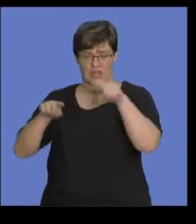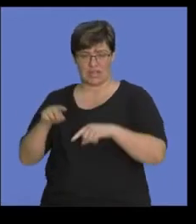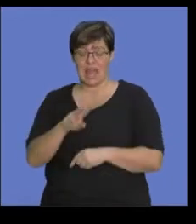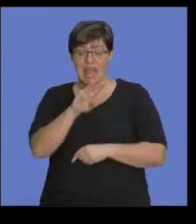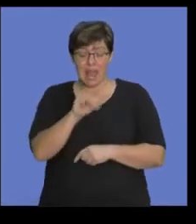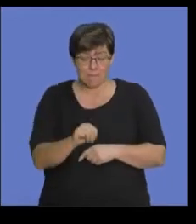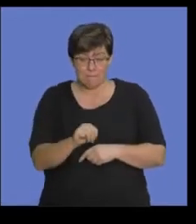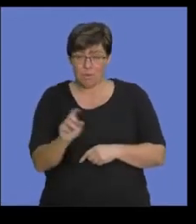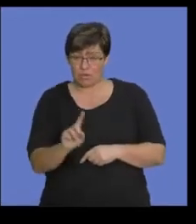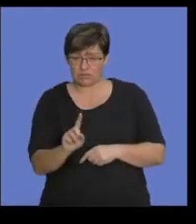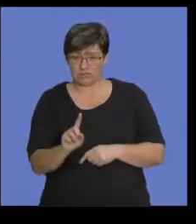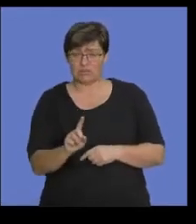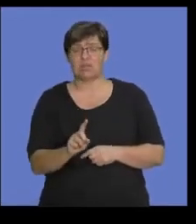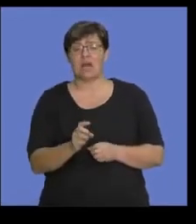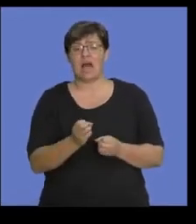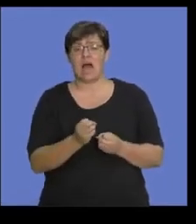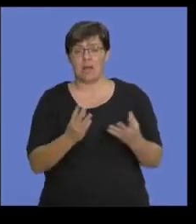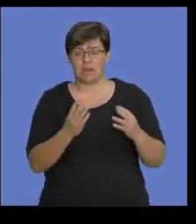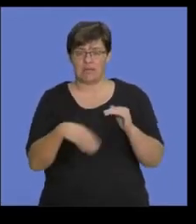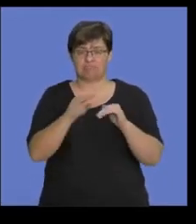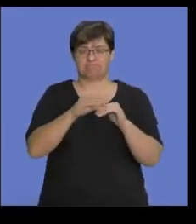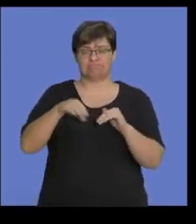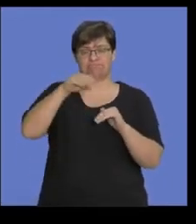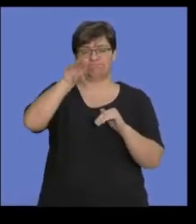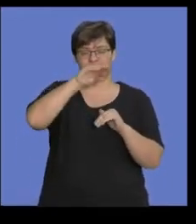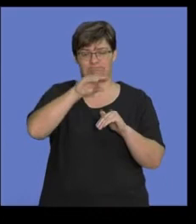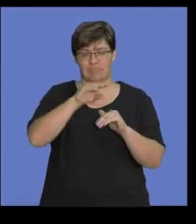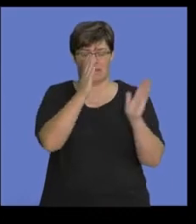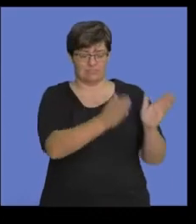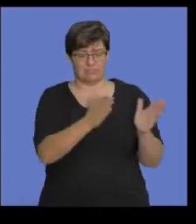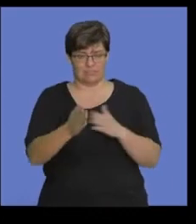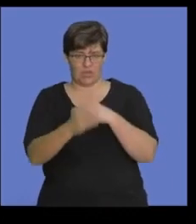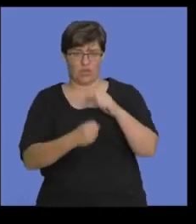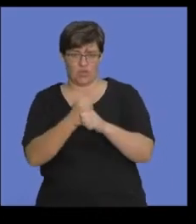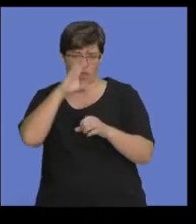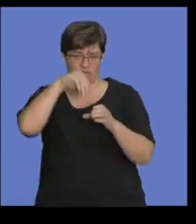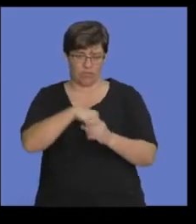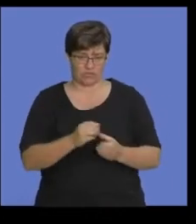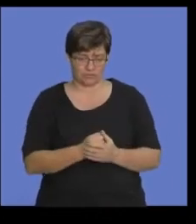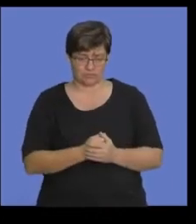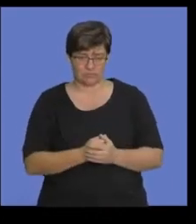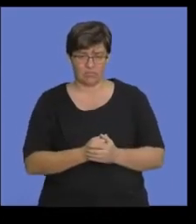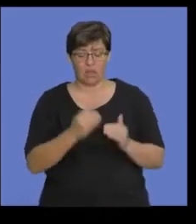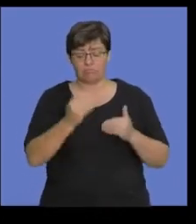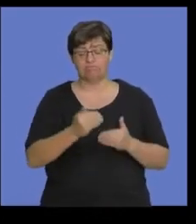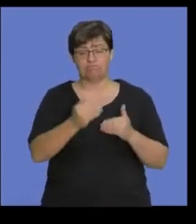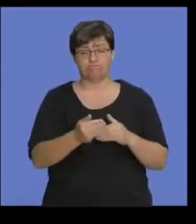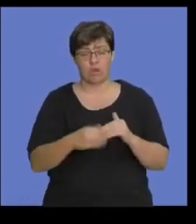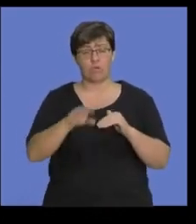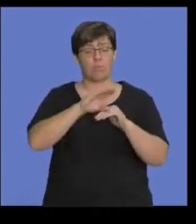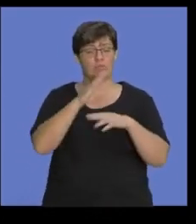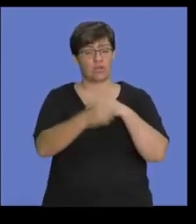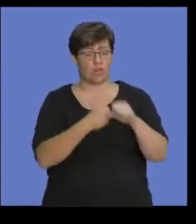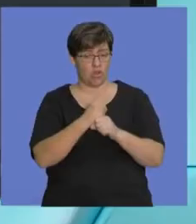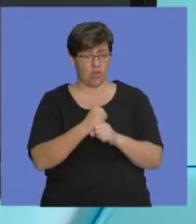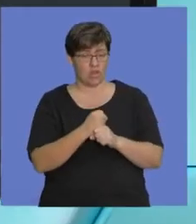M will then be the number of compounding periods per year. Now, compounding periods per year, I